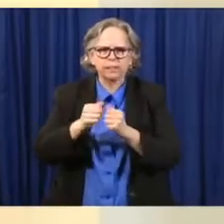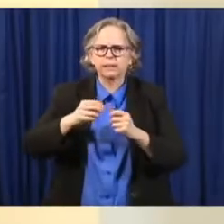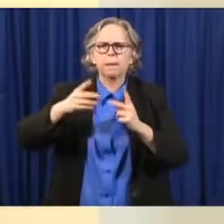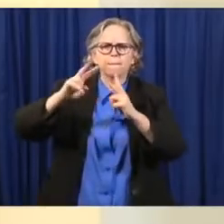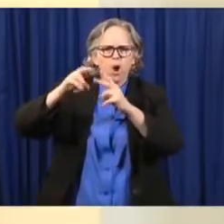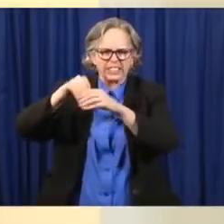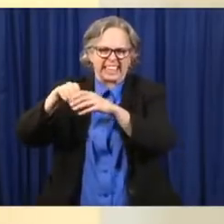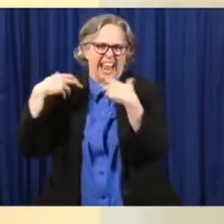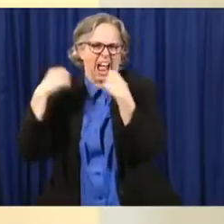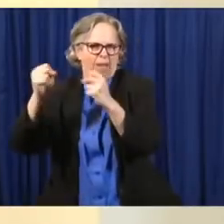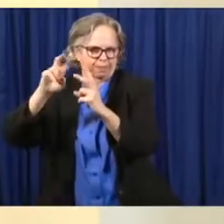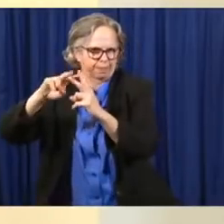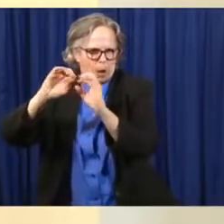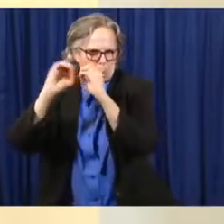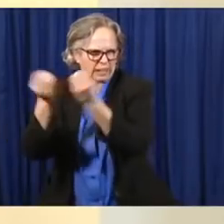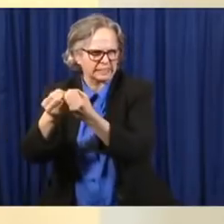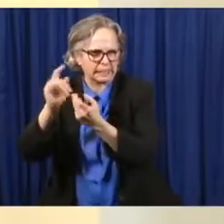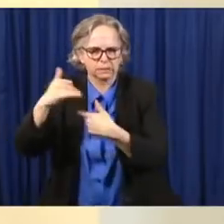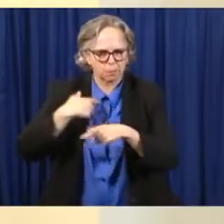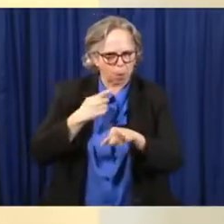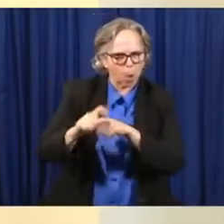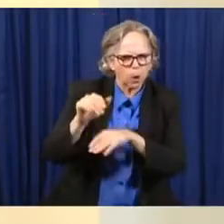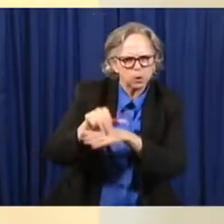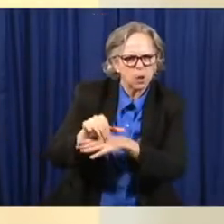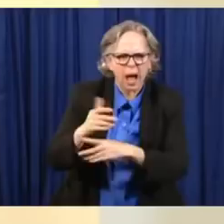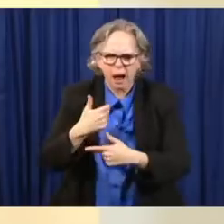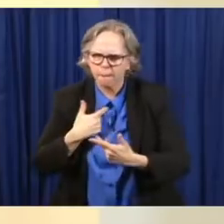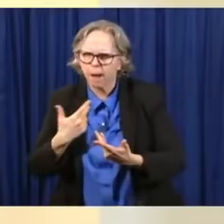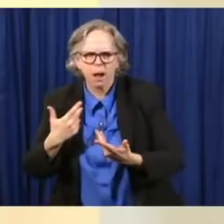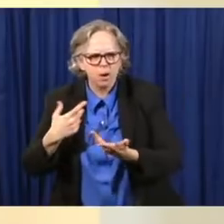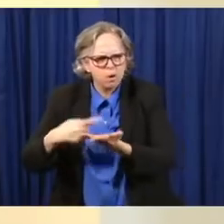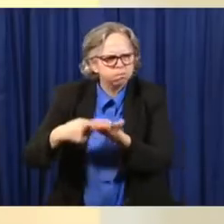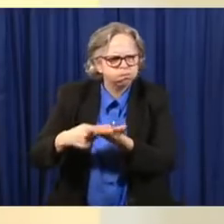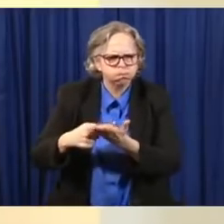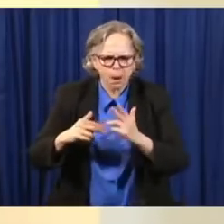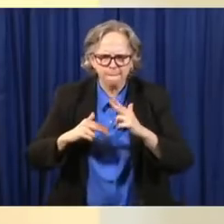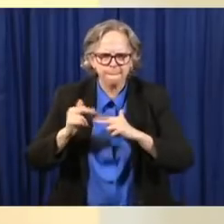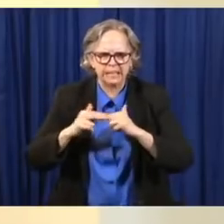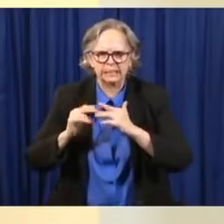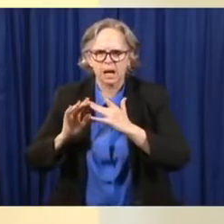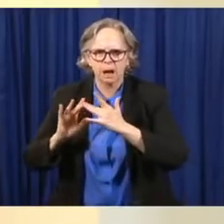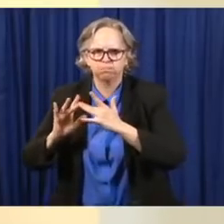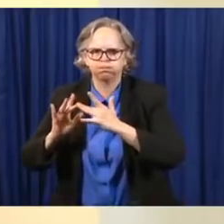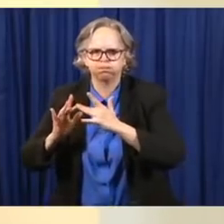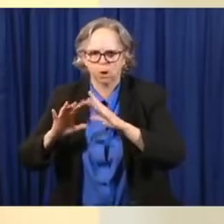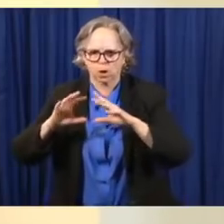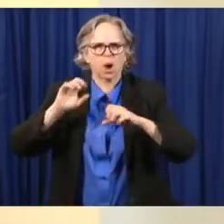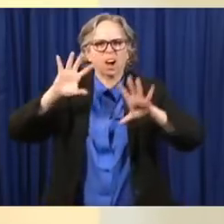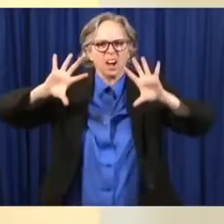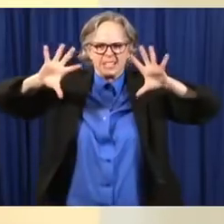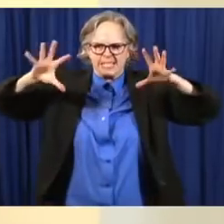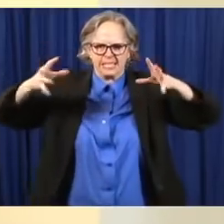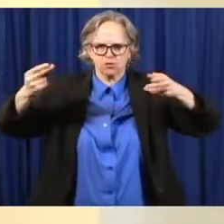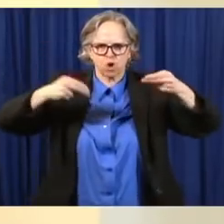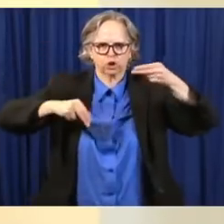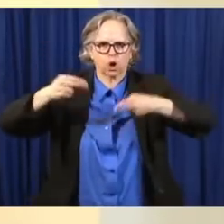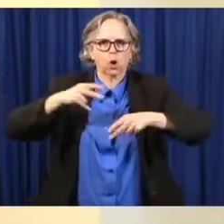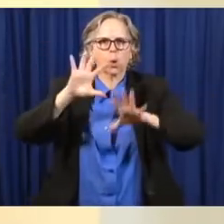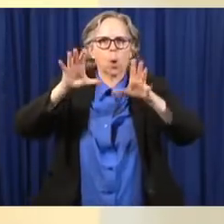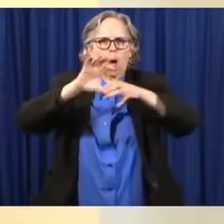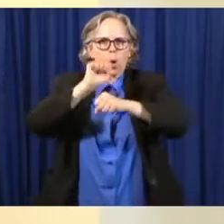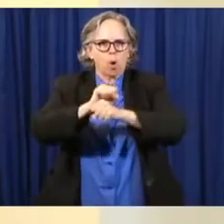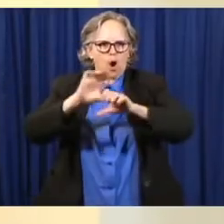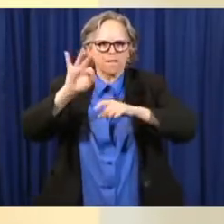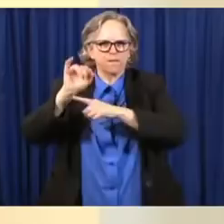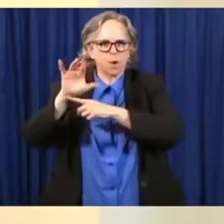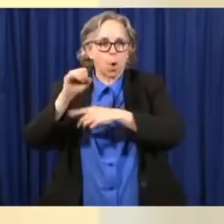tonight. But slowly we've been building a workforce so that we can not just sit back and watch this virus